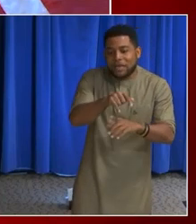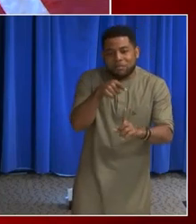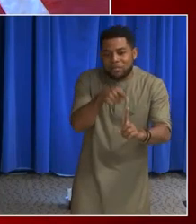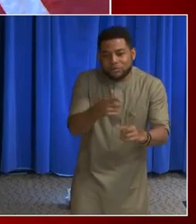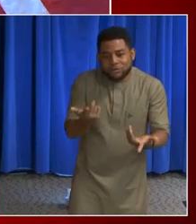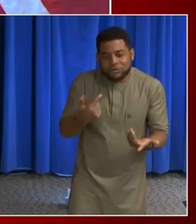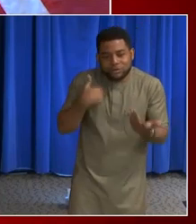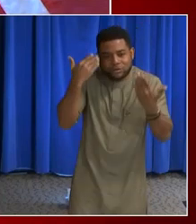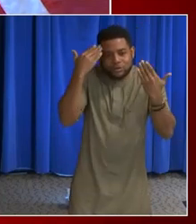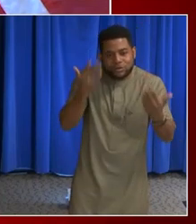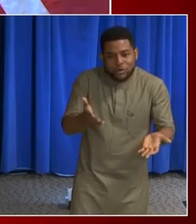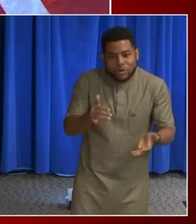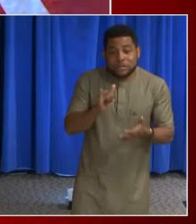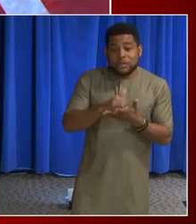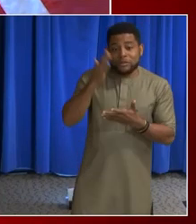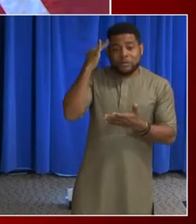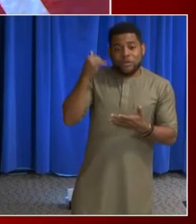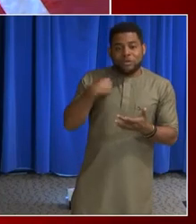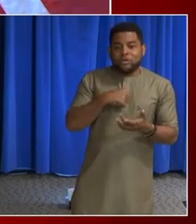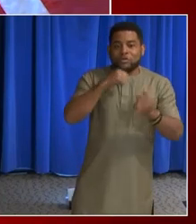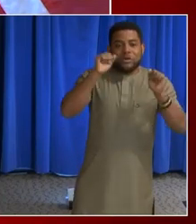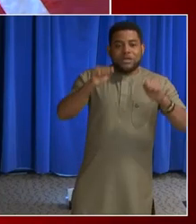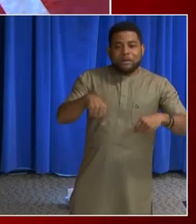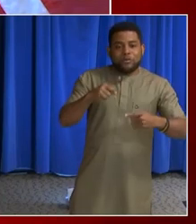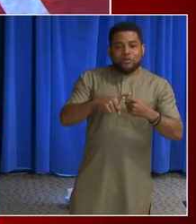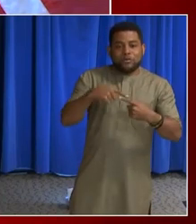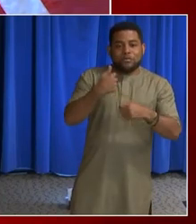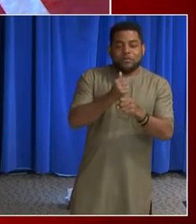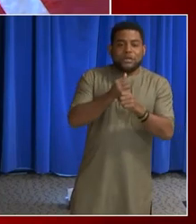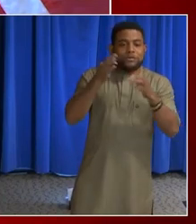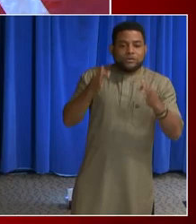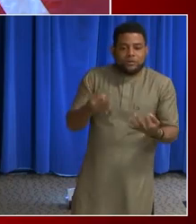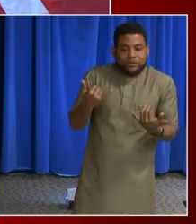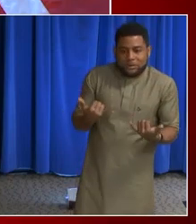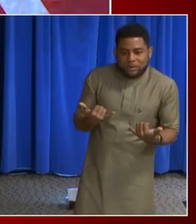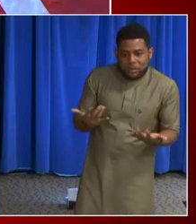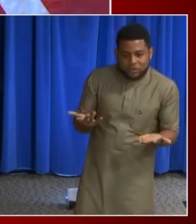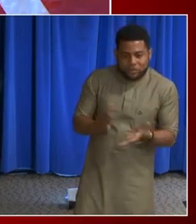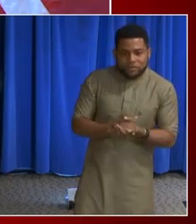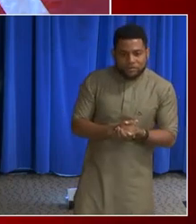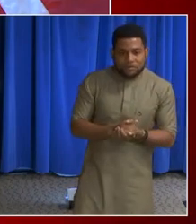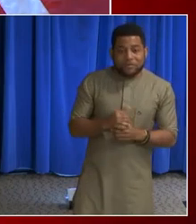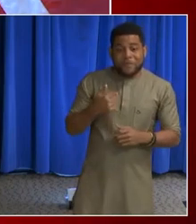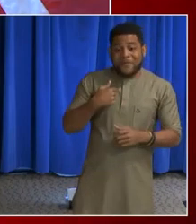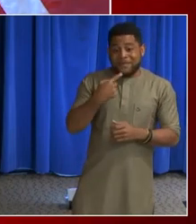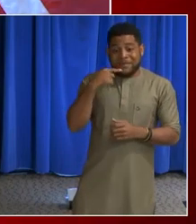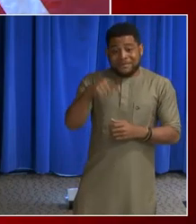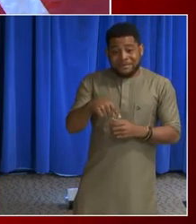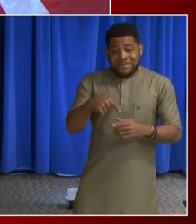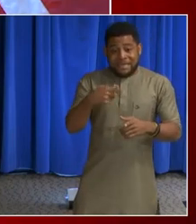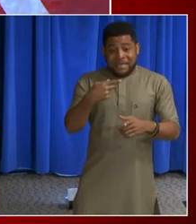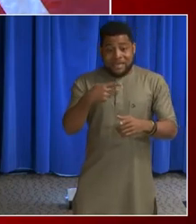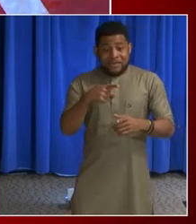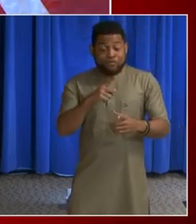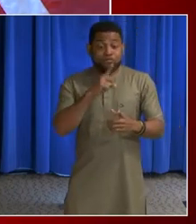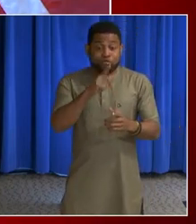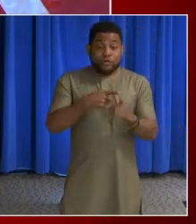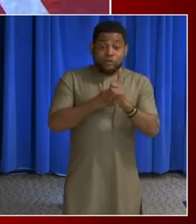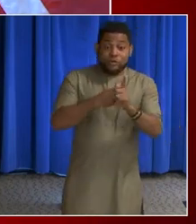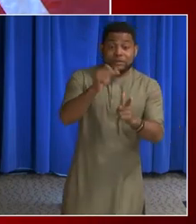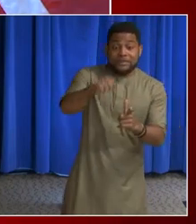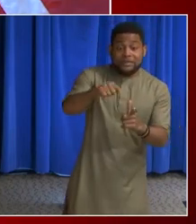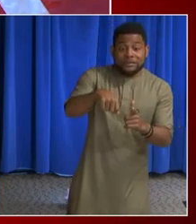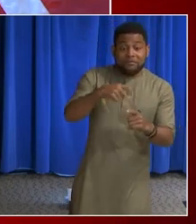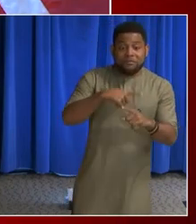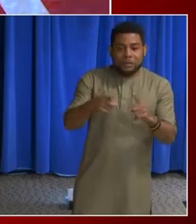not able to make a final determination to say, hey, that this is whatever. He is running. Certainly he is running. But